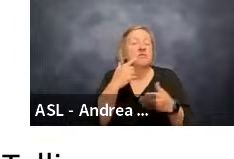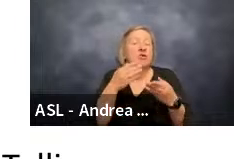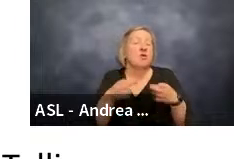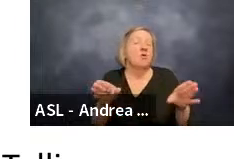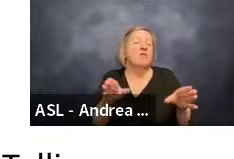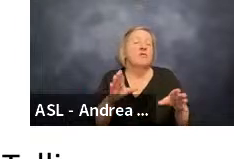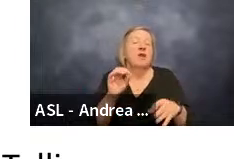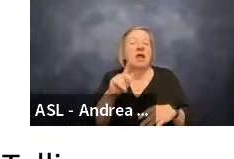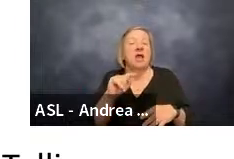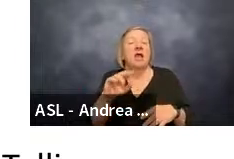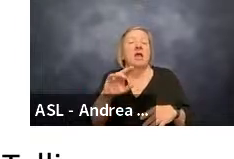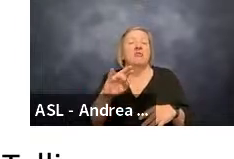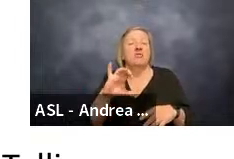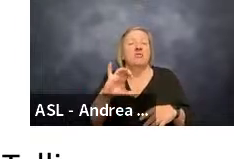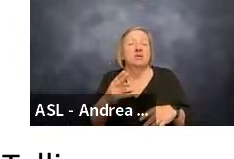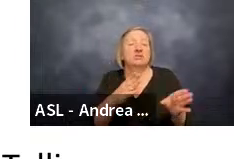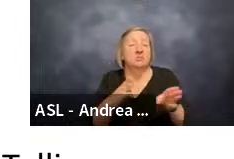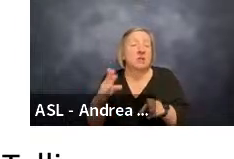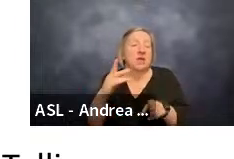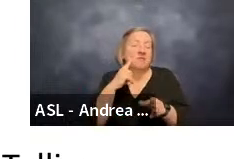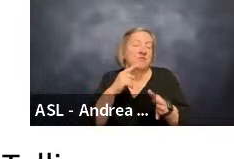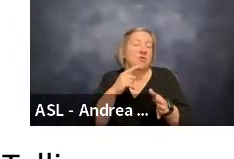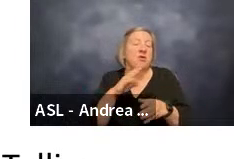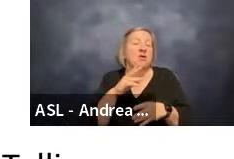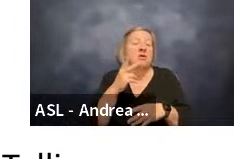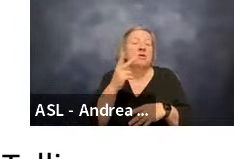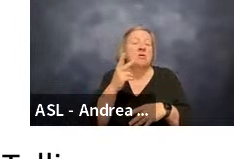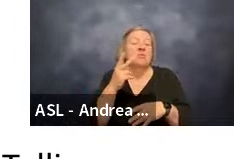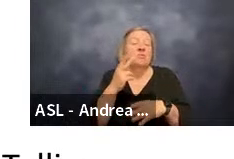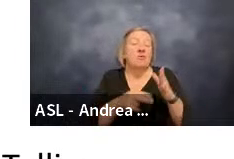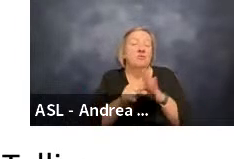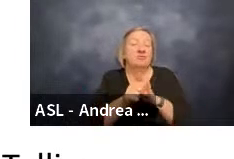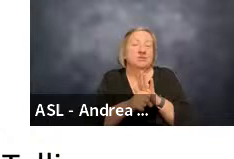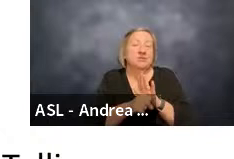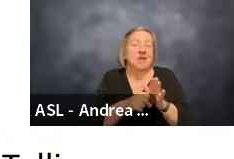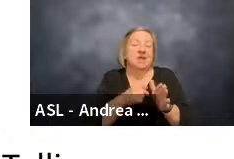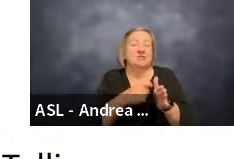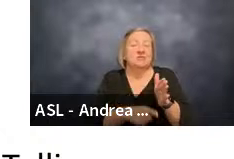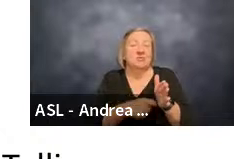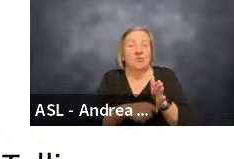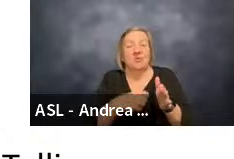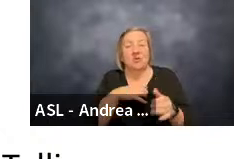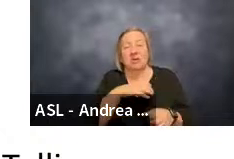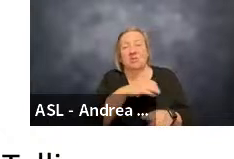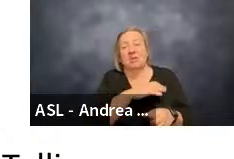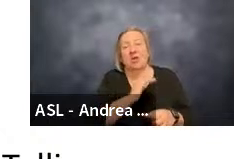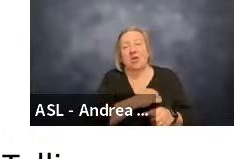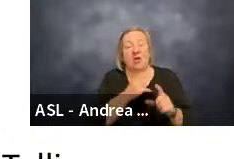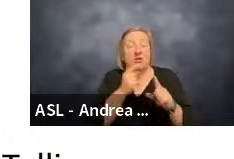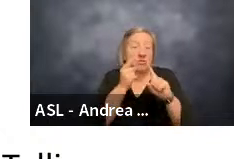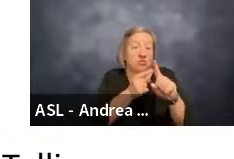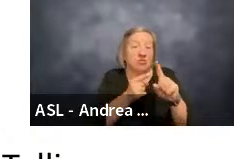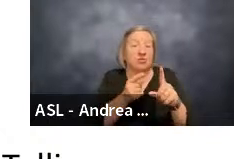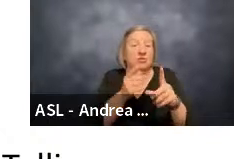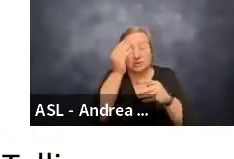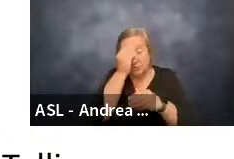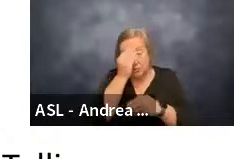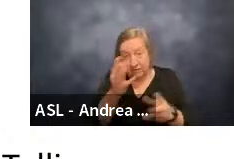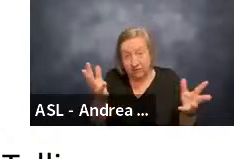outreach plan right now for the Bi-State Tolling Subcommittee. One, the overall intent is both to